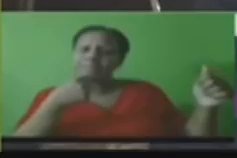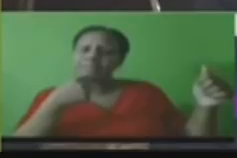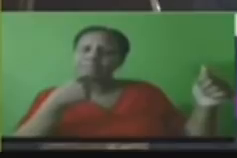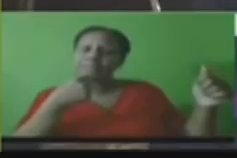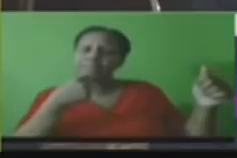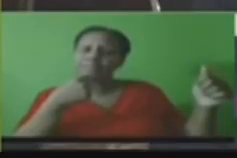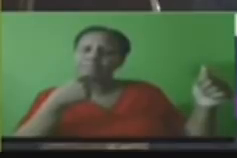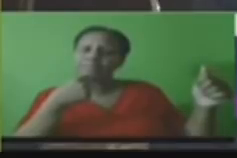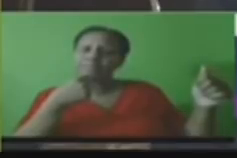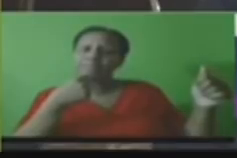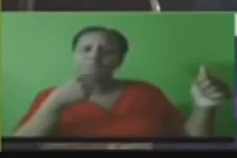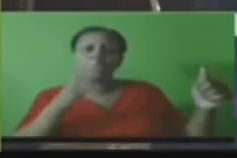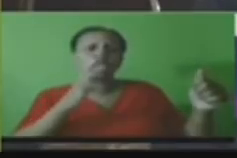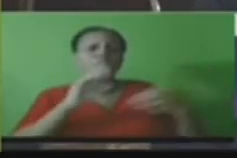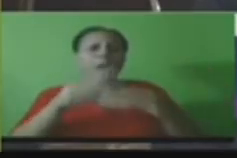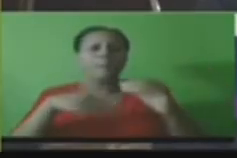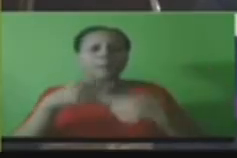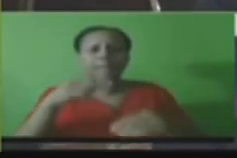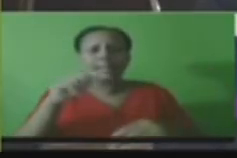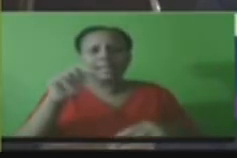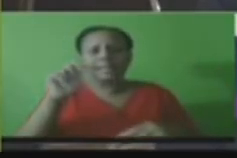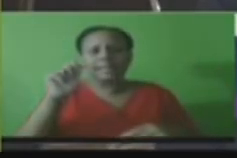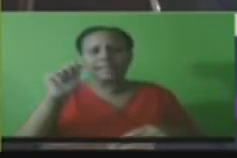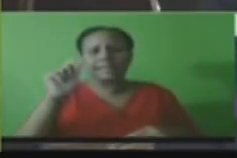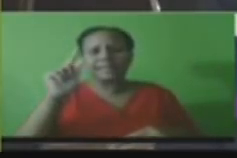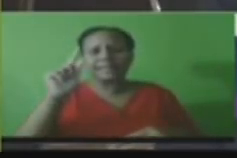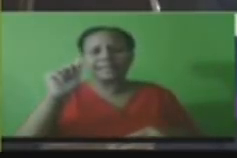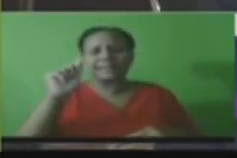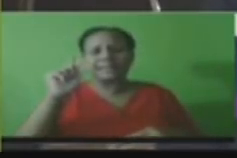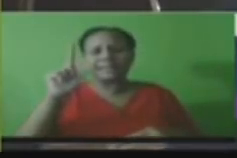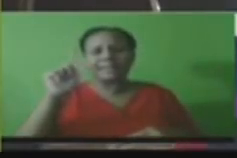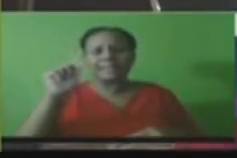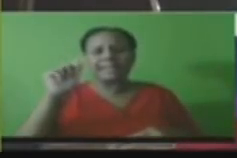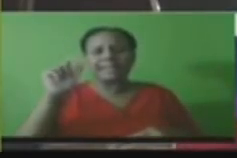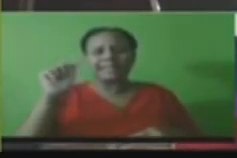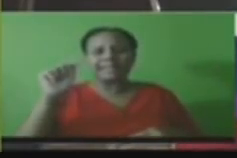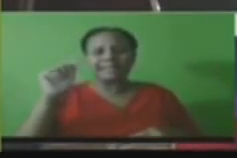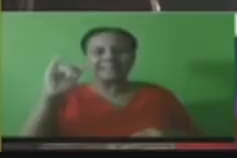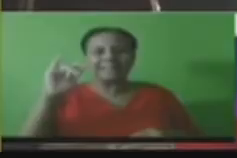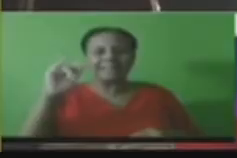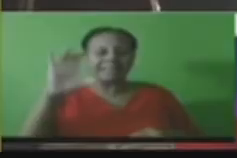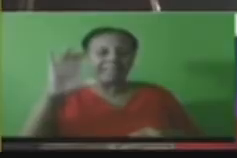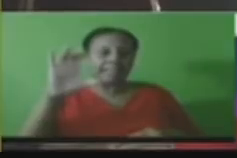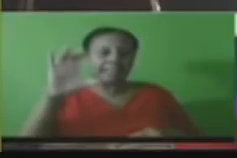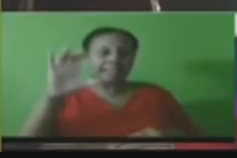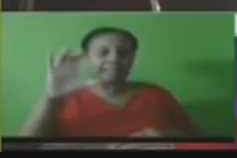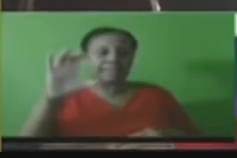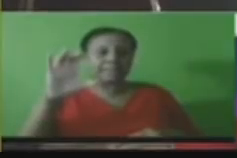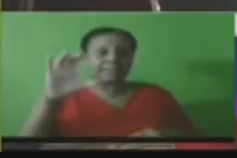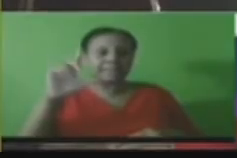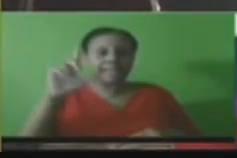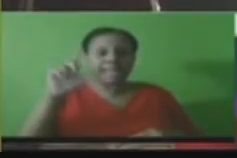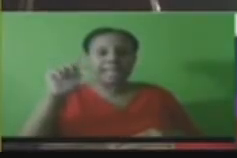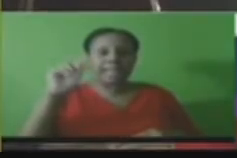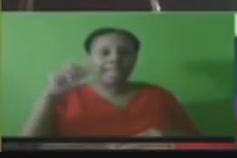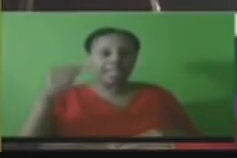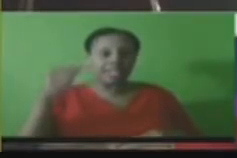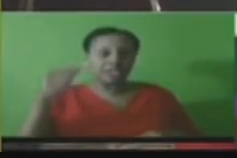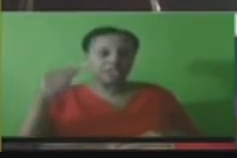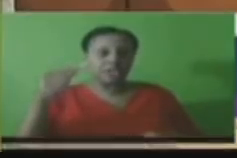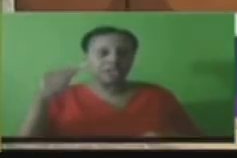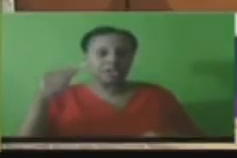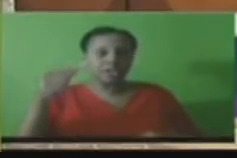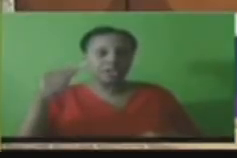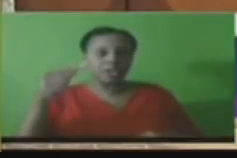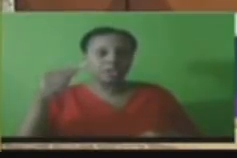plant will likely be mothballed in the coming weeks. Is there any truth to that? Joshua, I'm sure that you